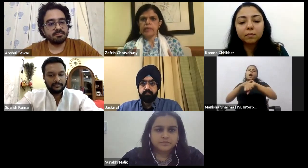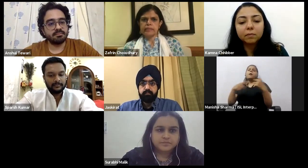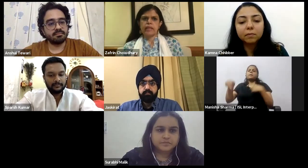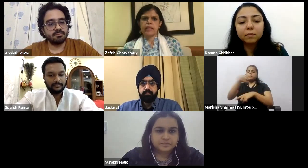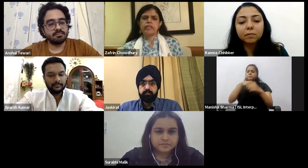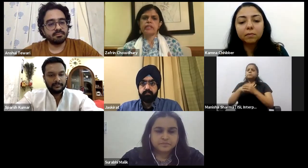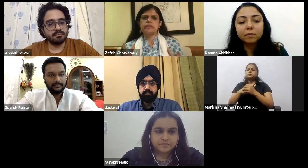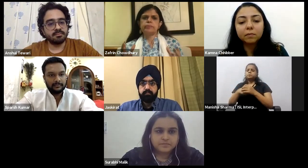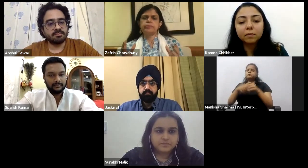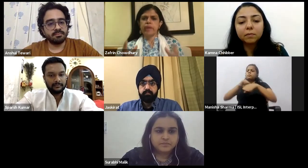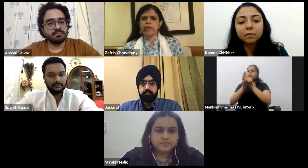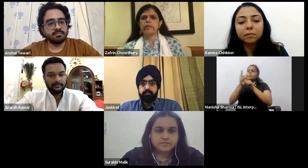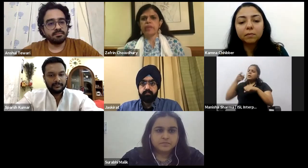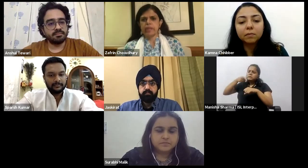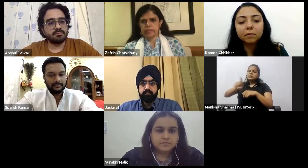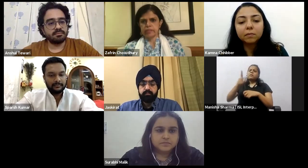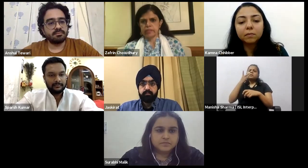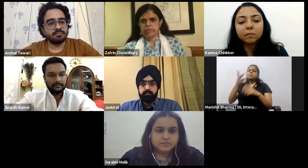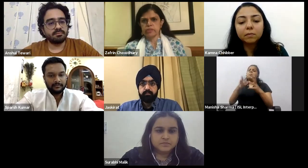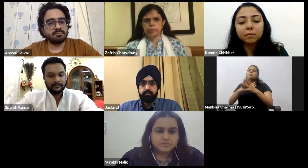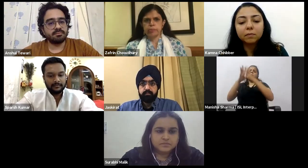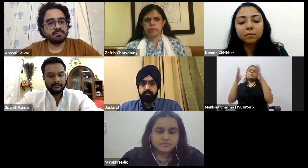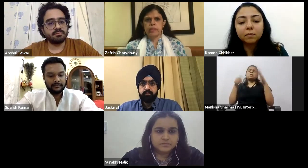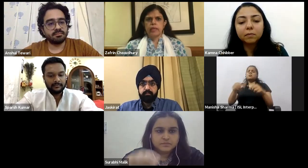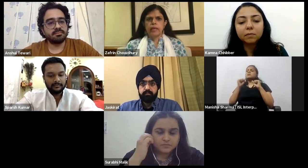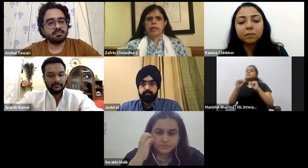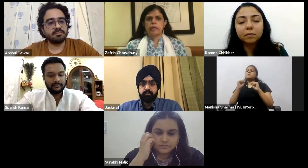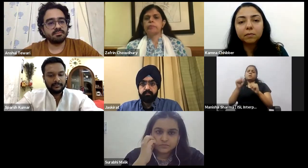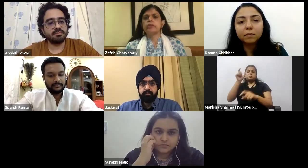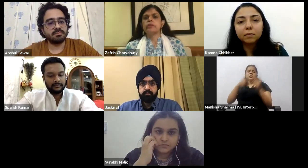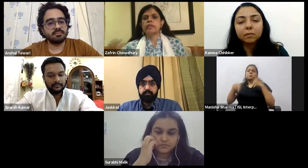pandemic itself is very, very difficult on people.